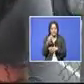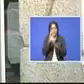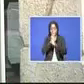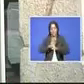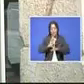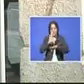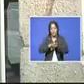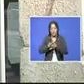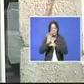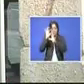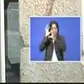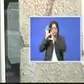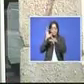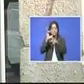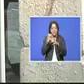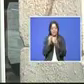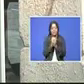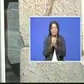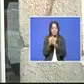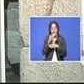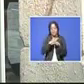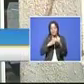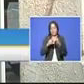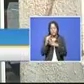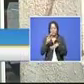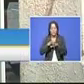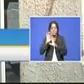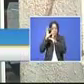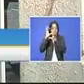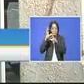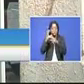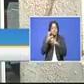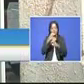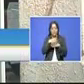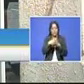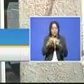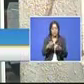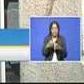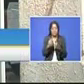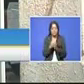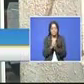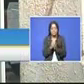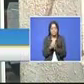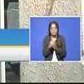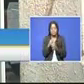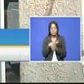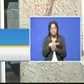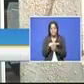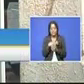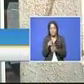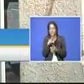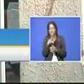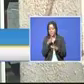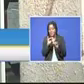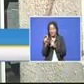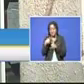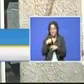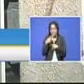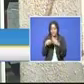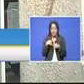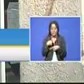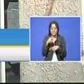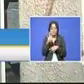his time. I had grandma teachings, come from an early age with no parents. She left me when I was 4 years old in Los Angeles.